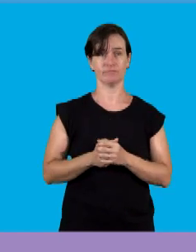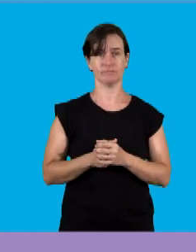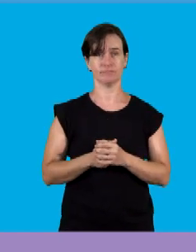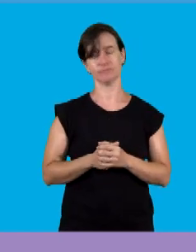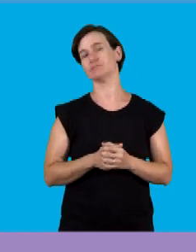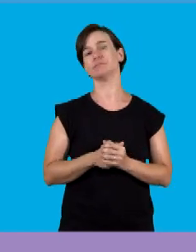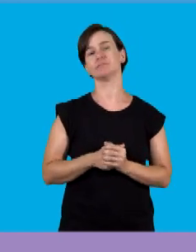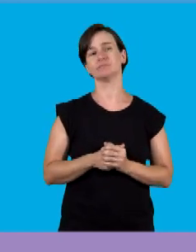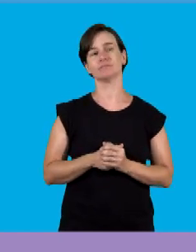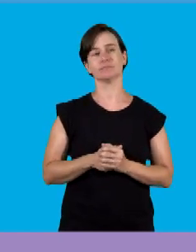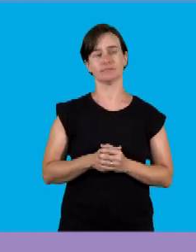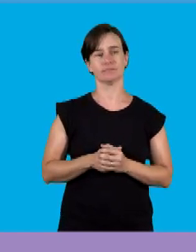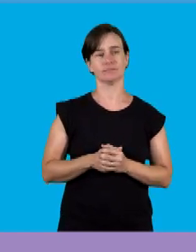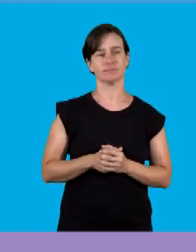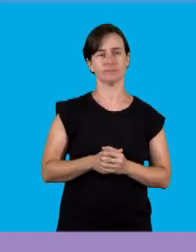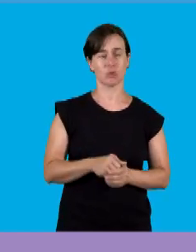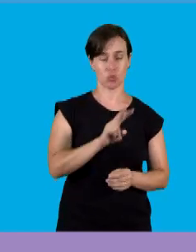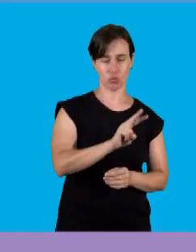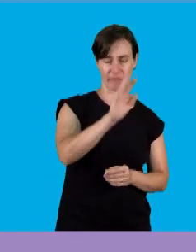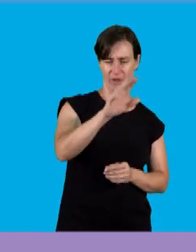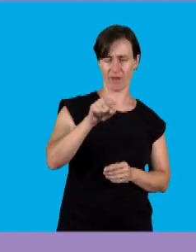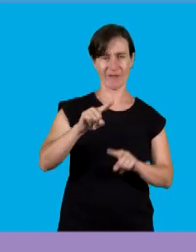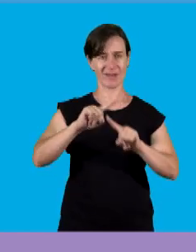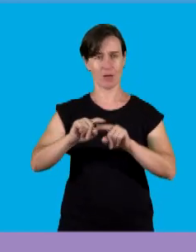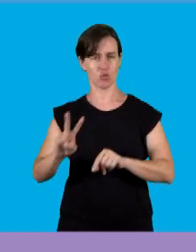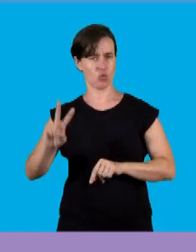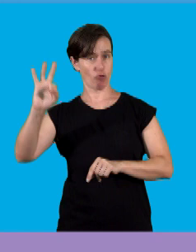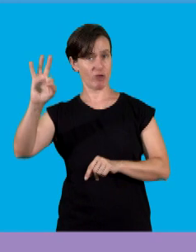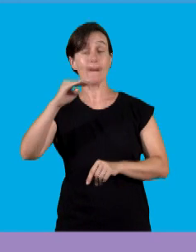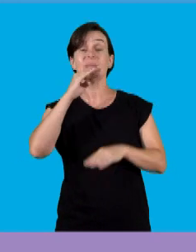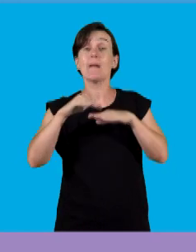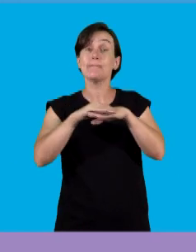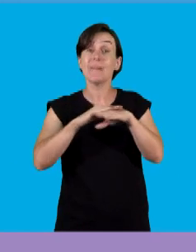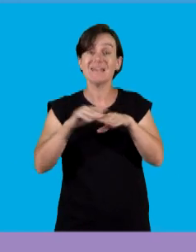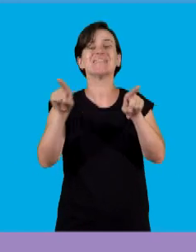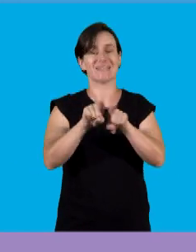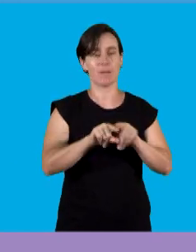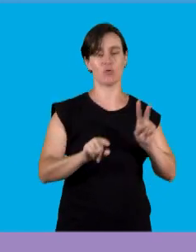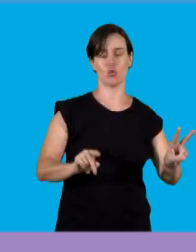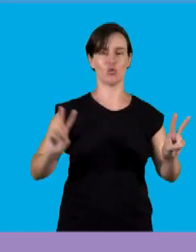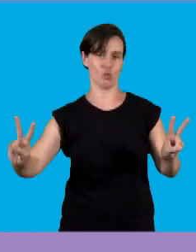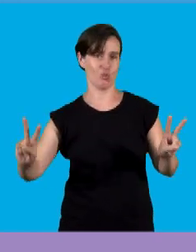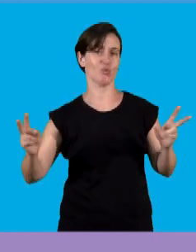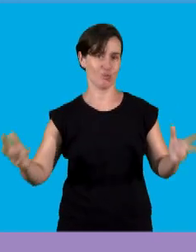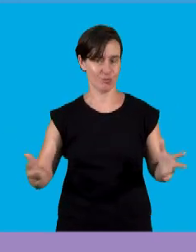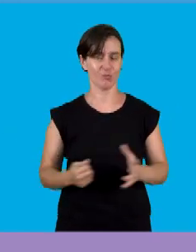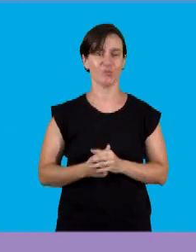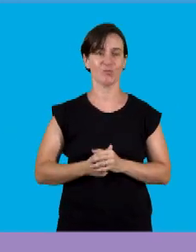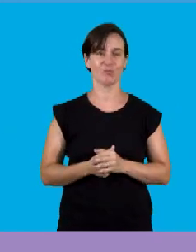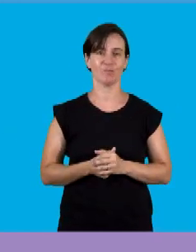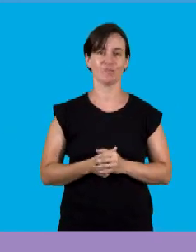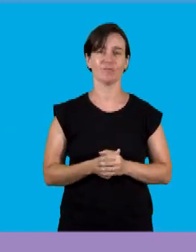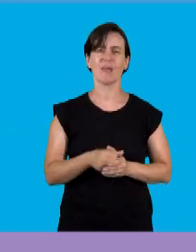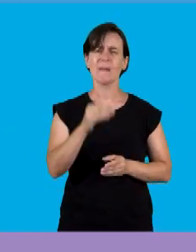being multiplied, and when we look at the 2 powers, they have the same base, which is a base 2. So what is going to